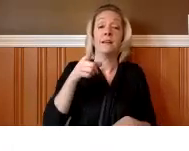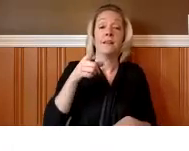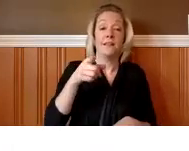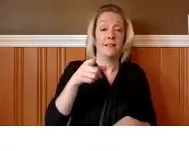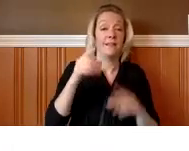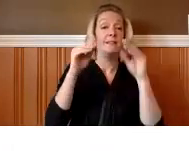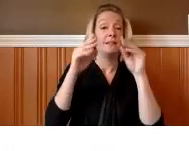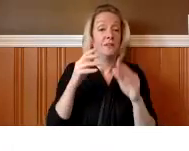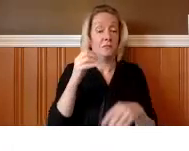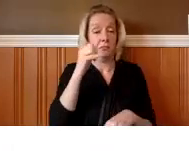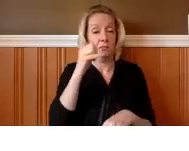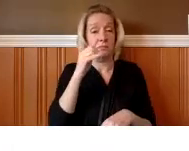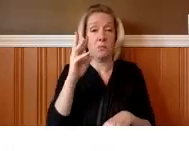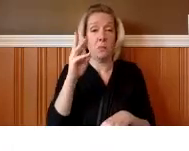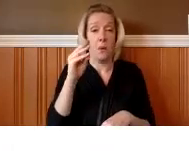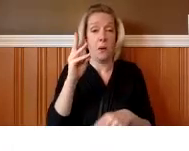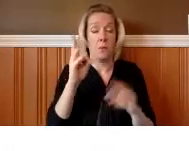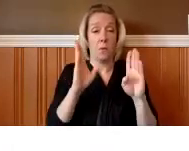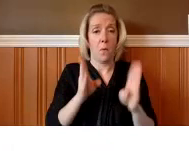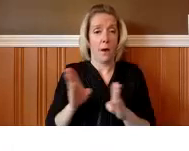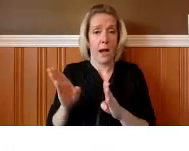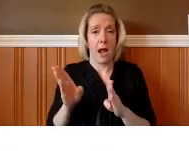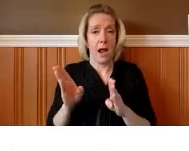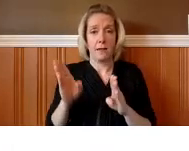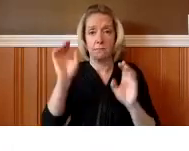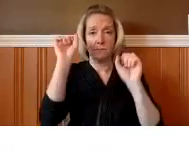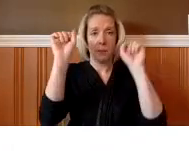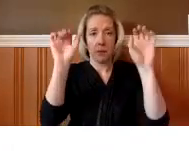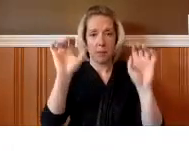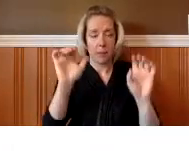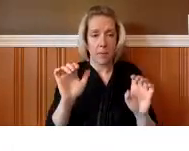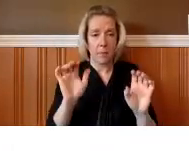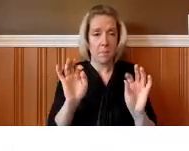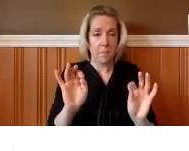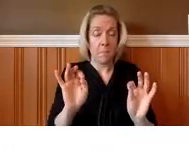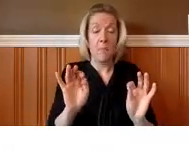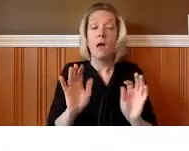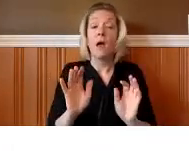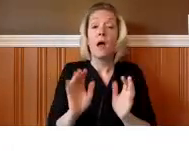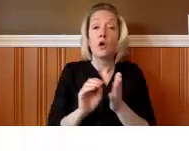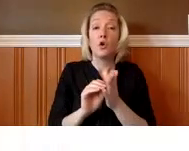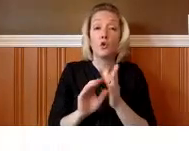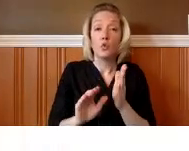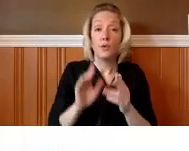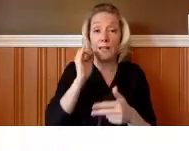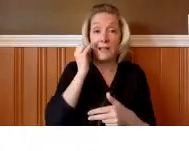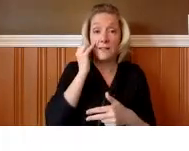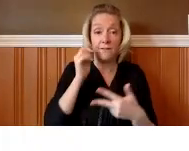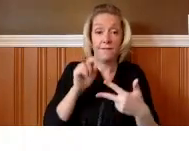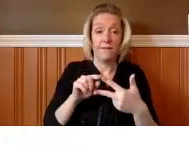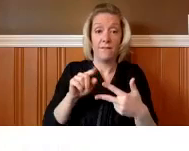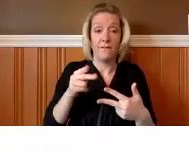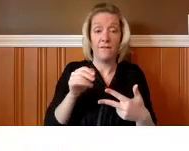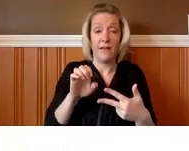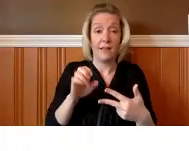and I bet this teacher knows where every single thing on that shelf is. But our student in phase 2 CVI, and maybe